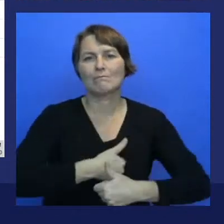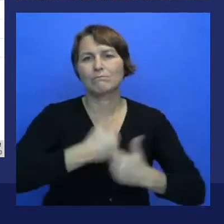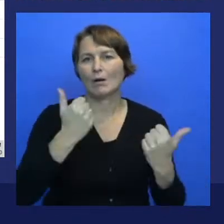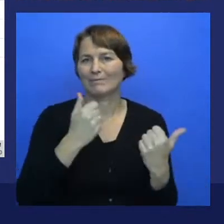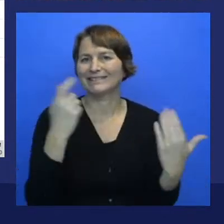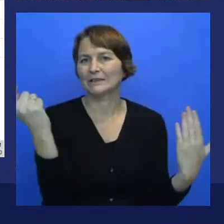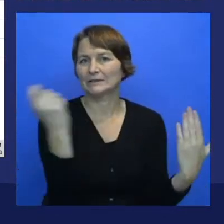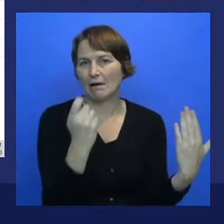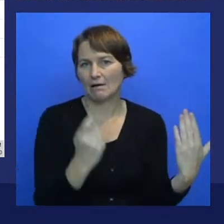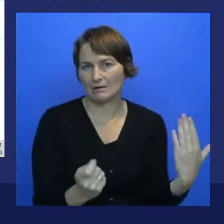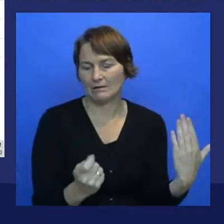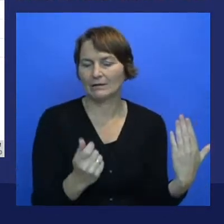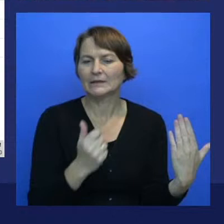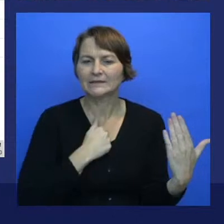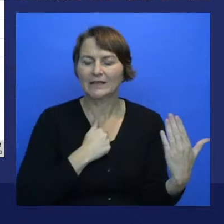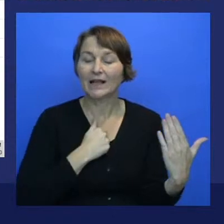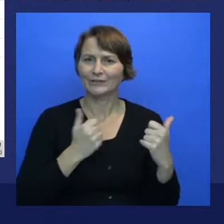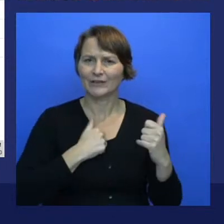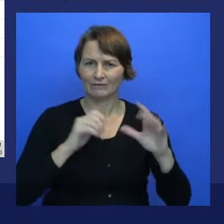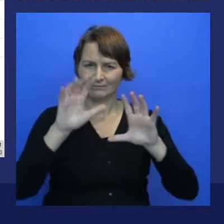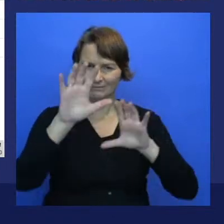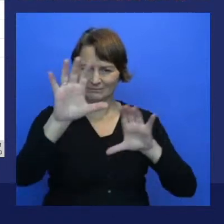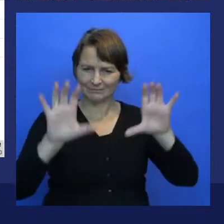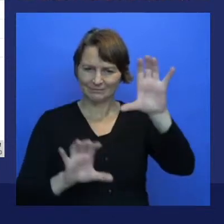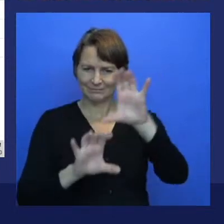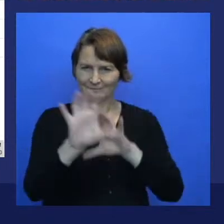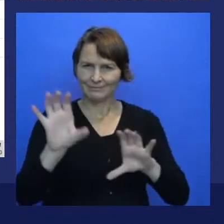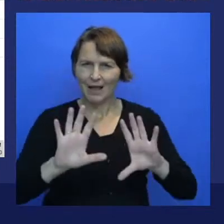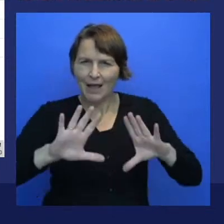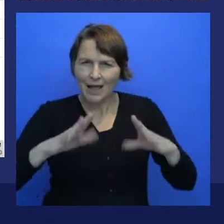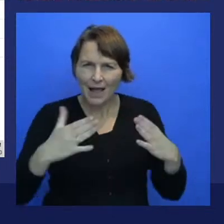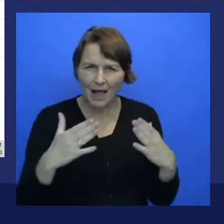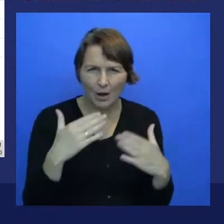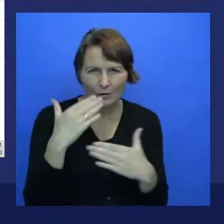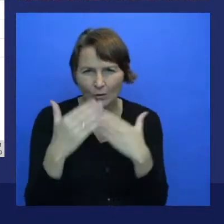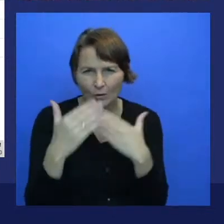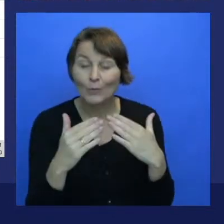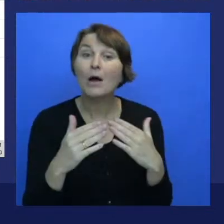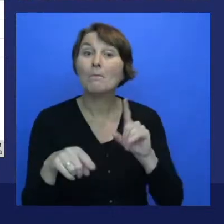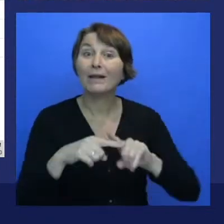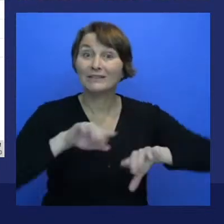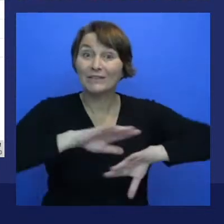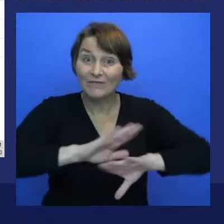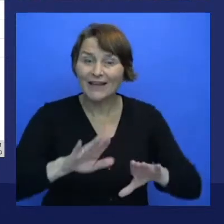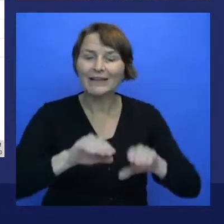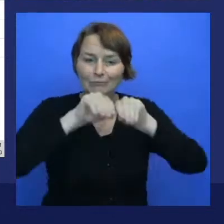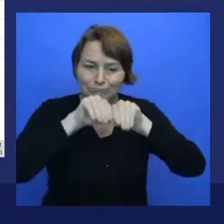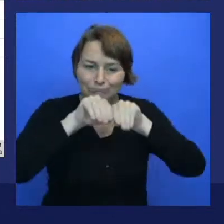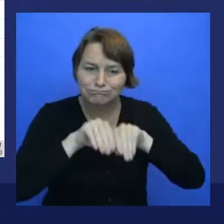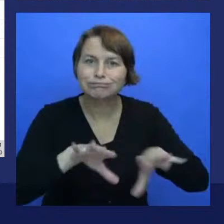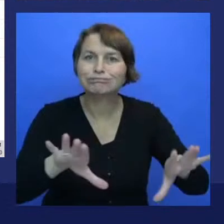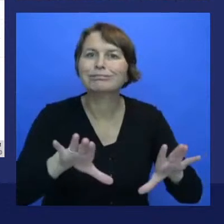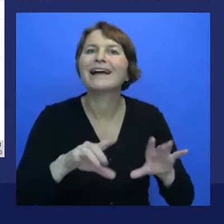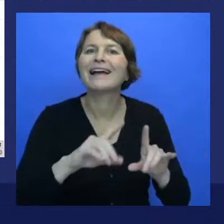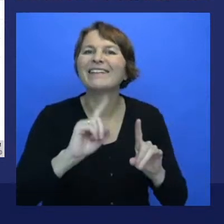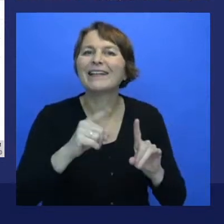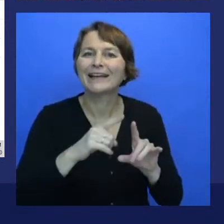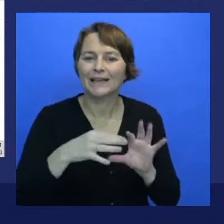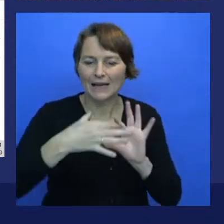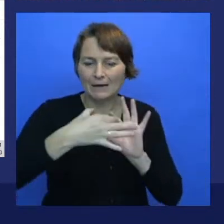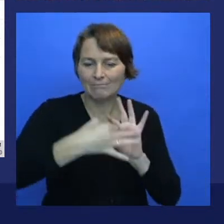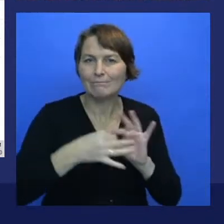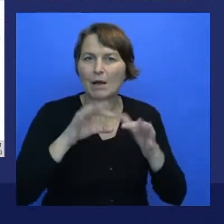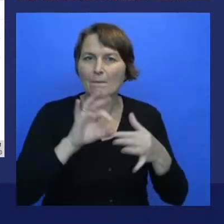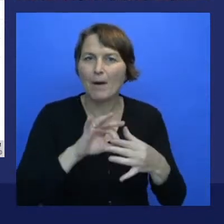graphically see what you're doing, how you're doing it, and you can also publish it and create pipelines for inferencing and